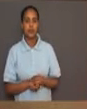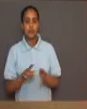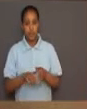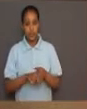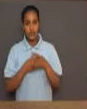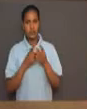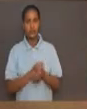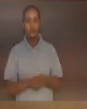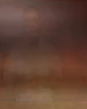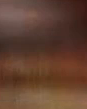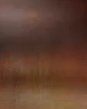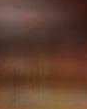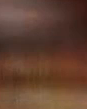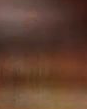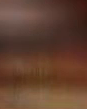Begin.